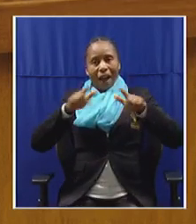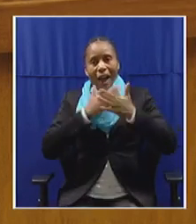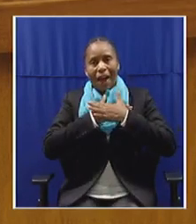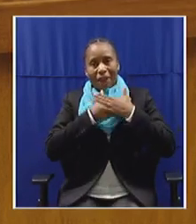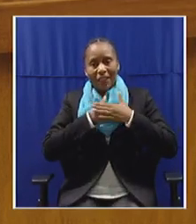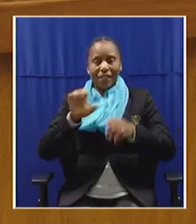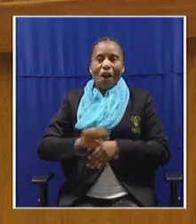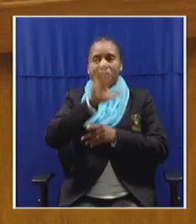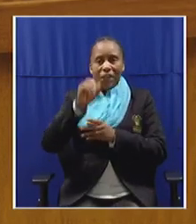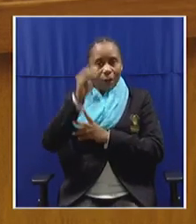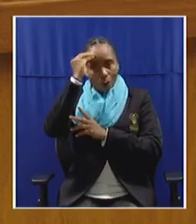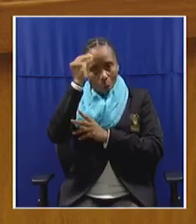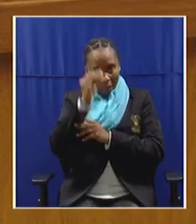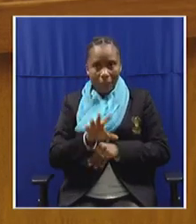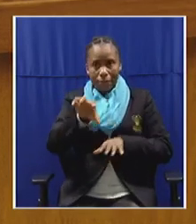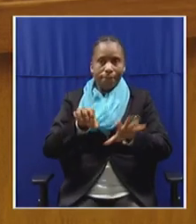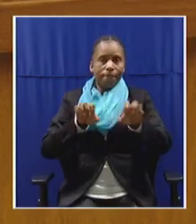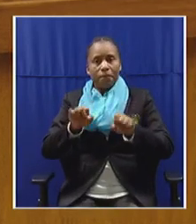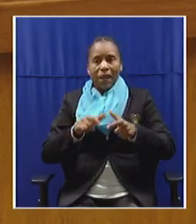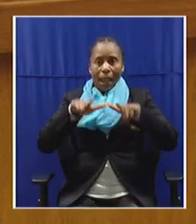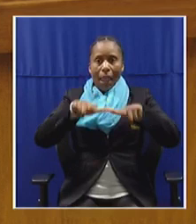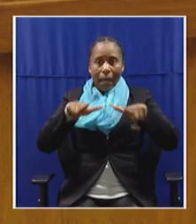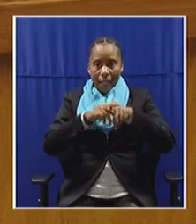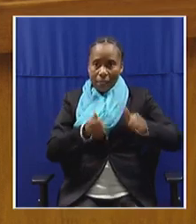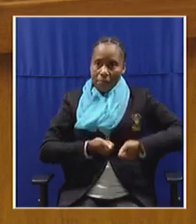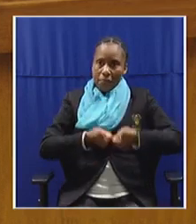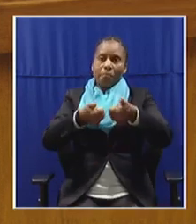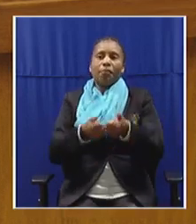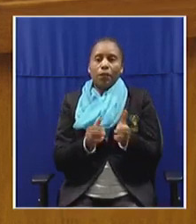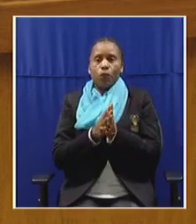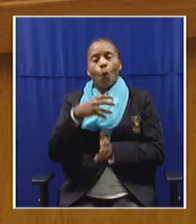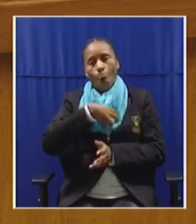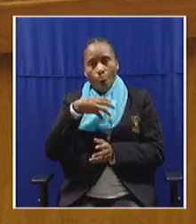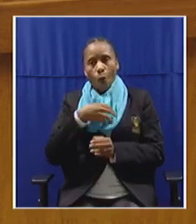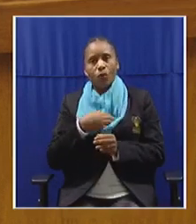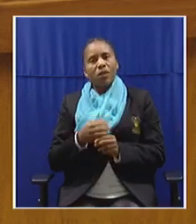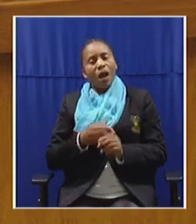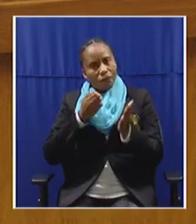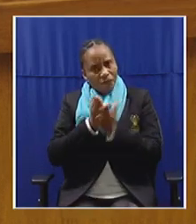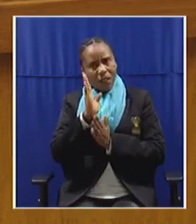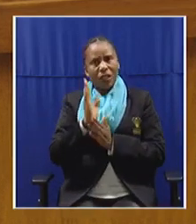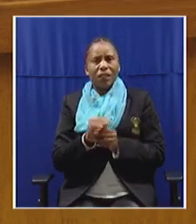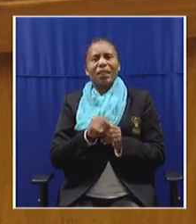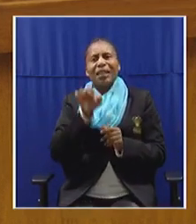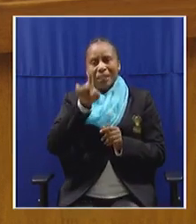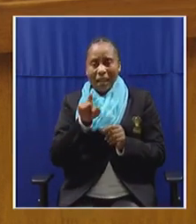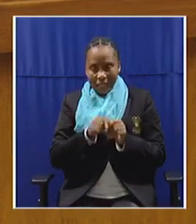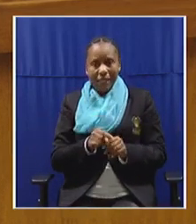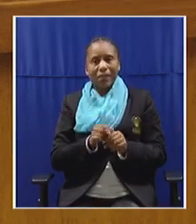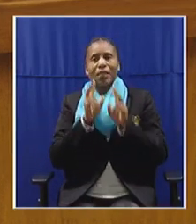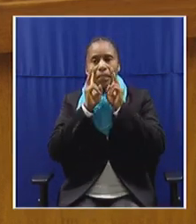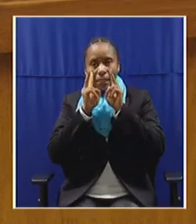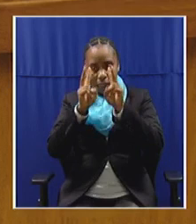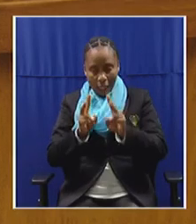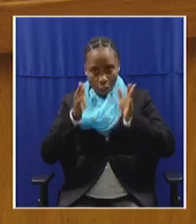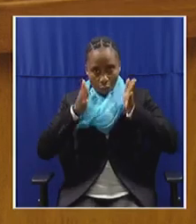that restitution of the land to its rightful owners is a prerequisite for the realization of